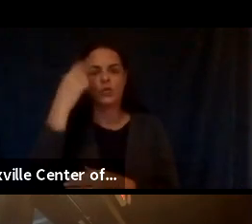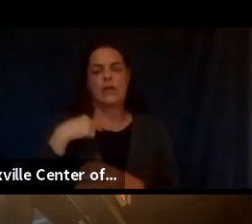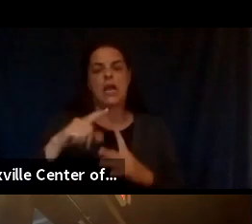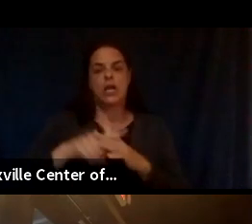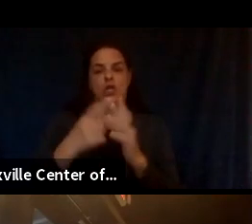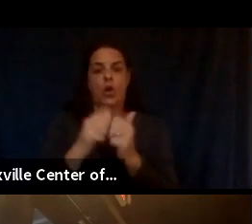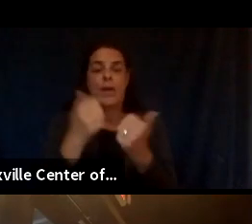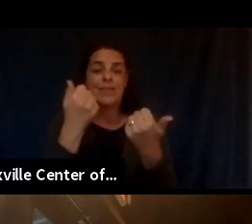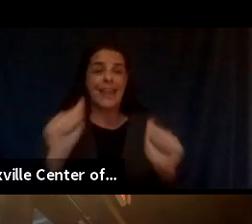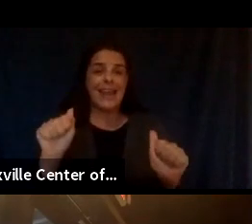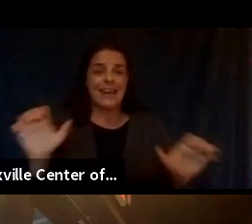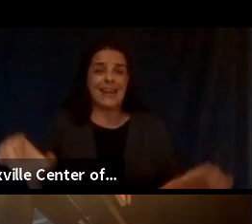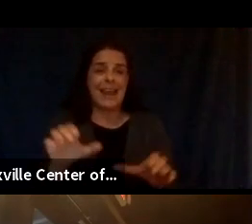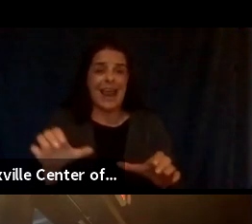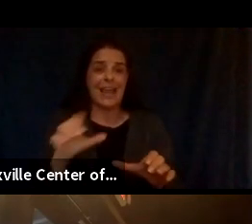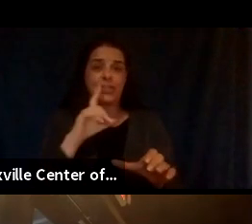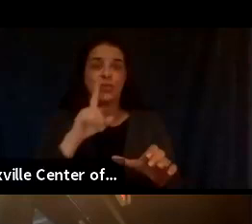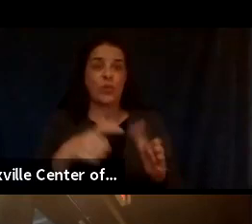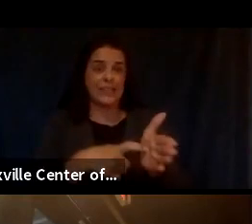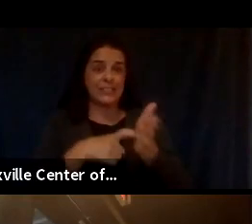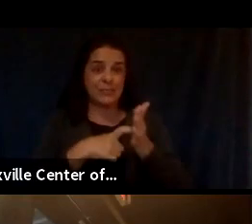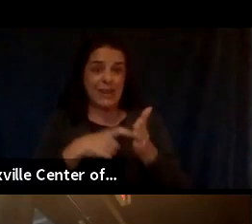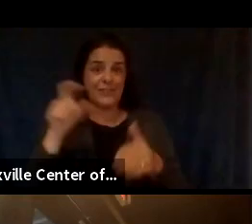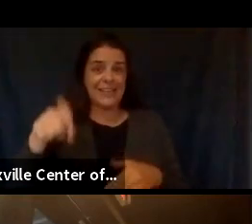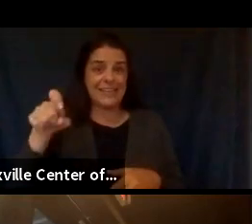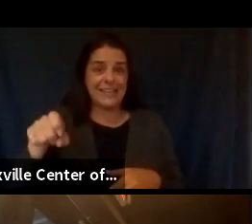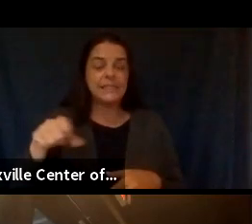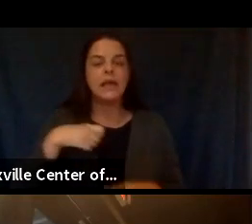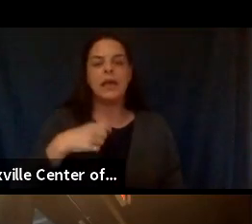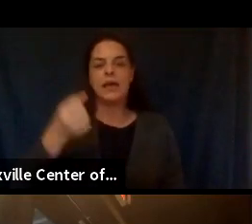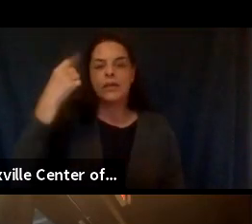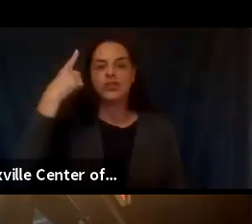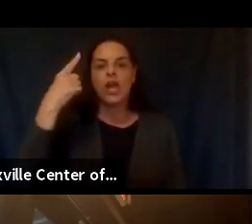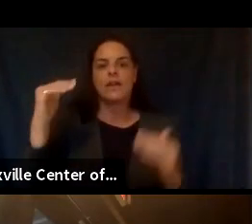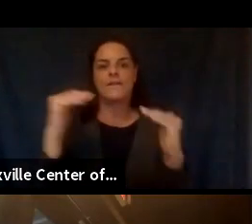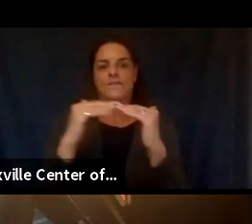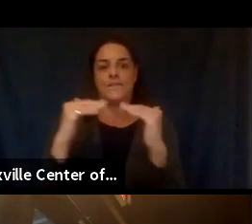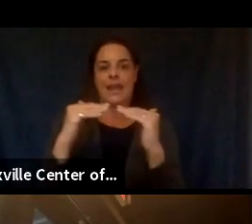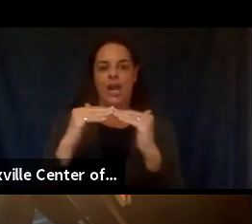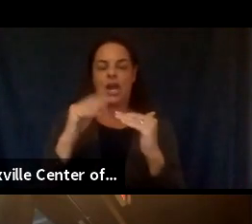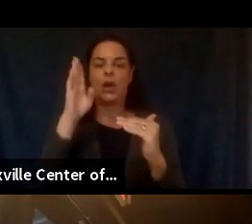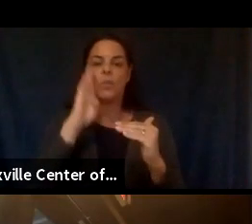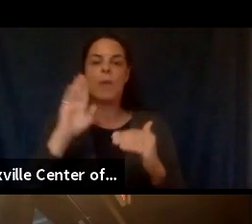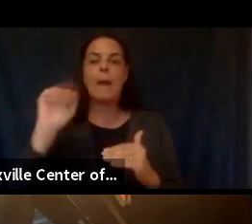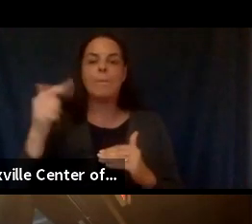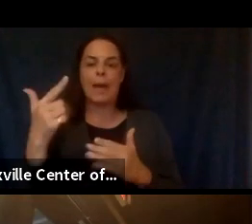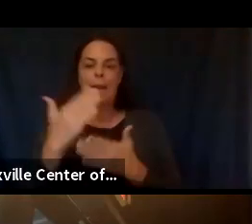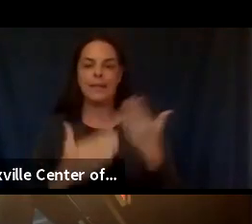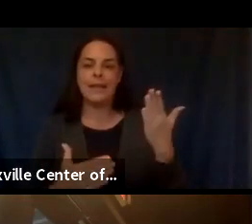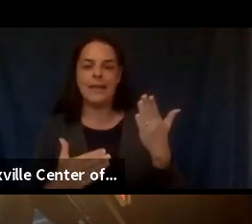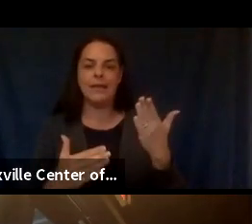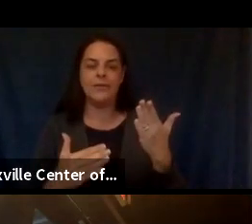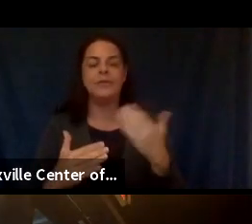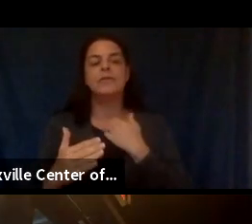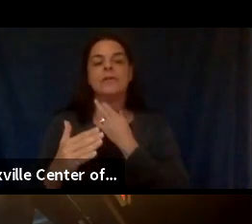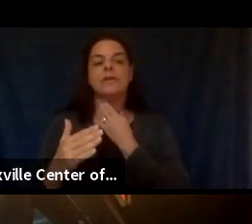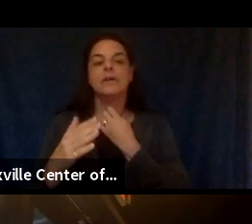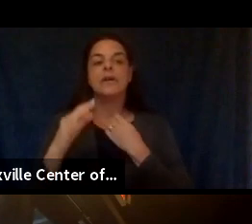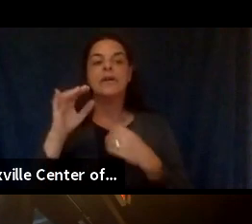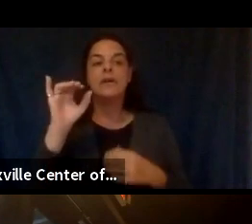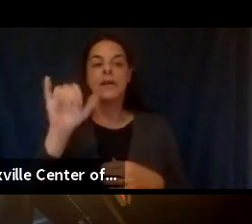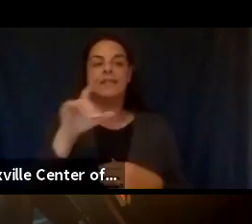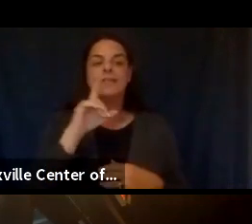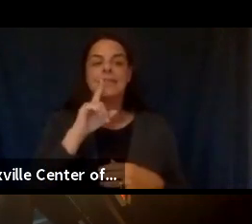any action specifically warranted? I certainly understand from a fairness standpoint, the brown bag piece. I mean, I think